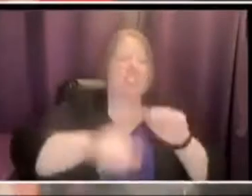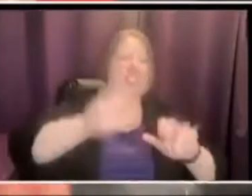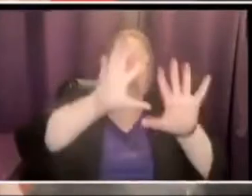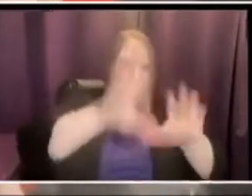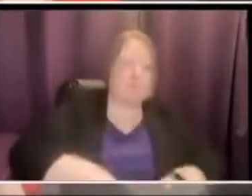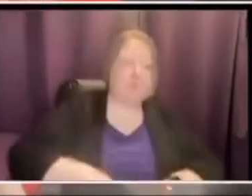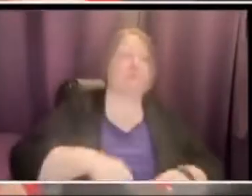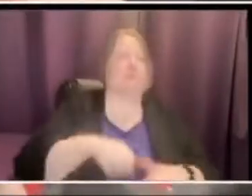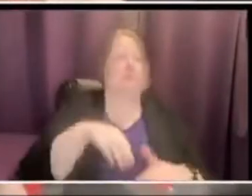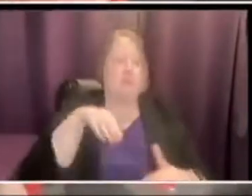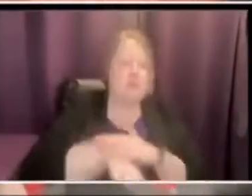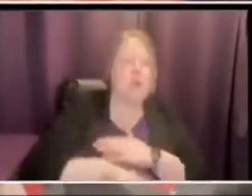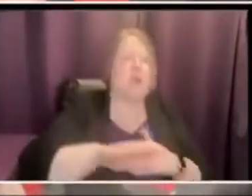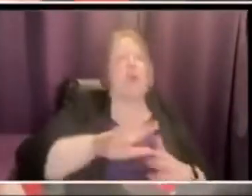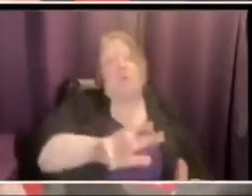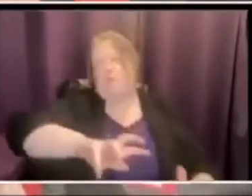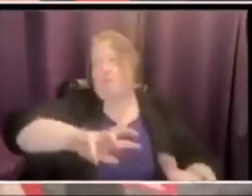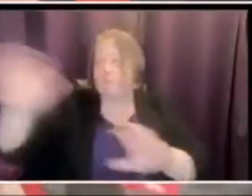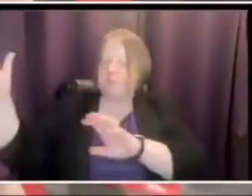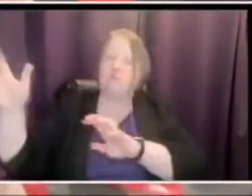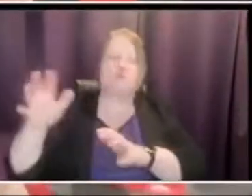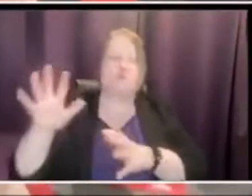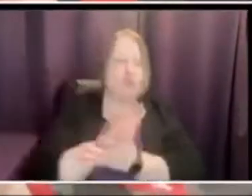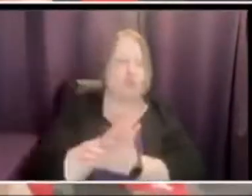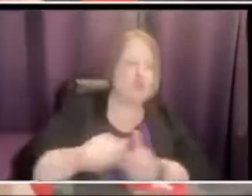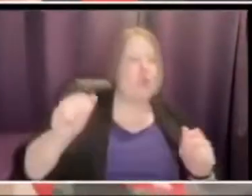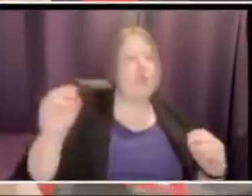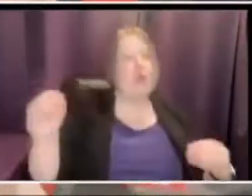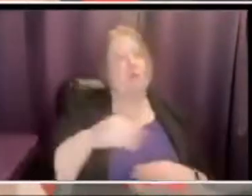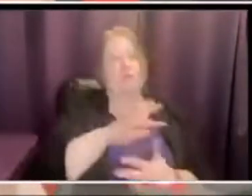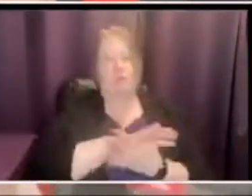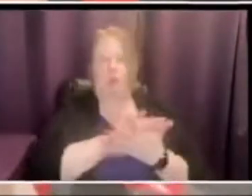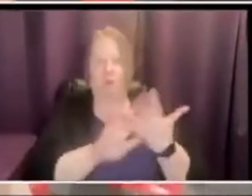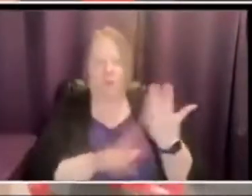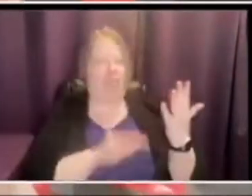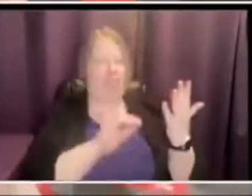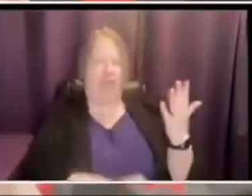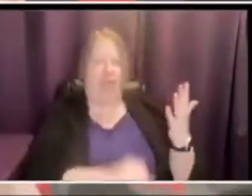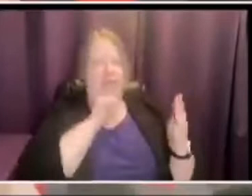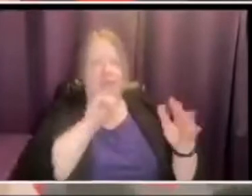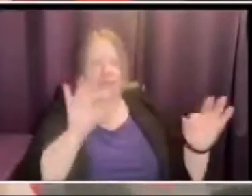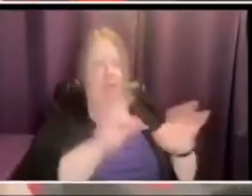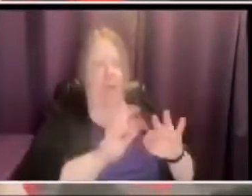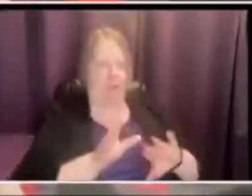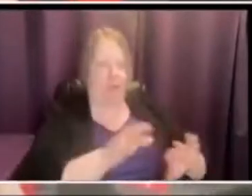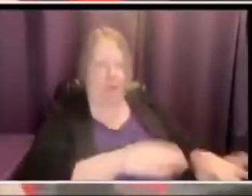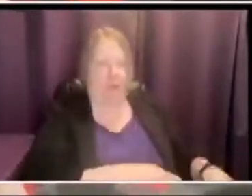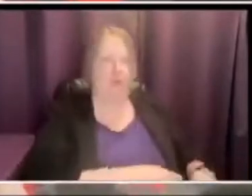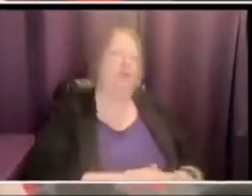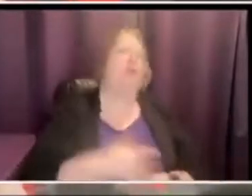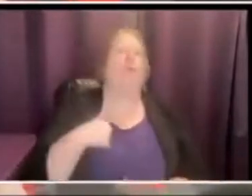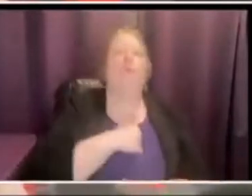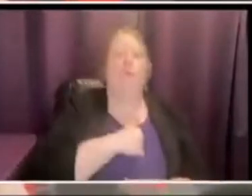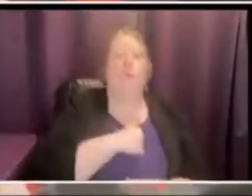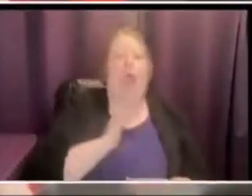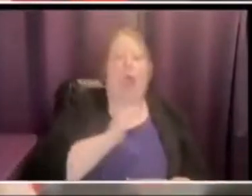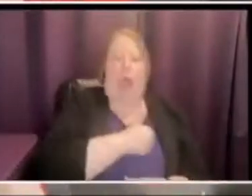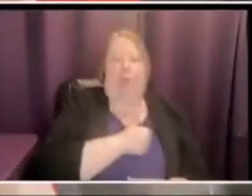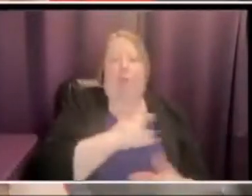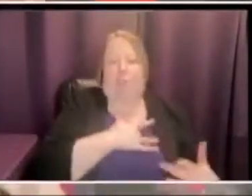obviously ransacking our offices and all the rest of that. That's nothing. The concern we have